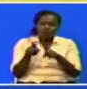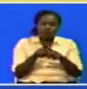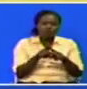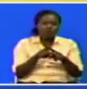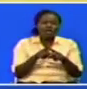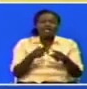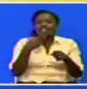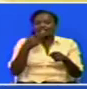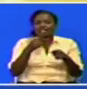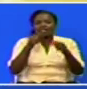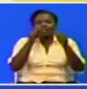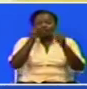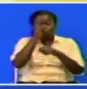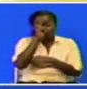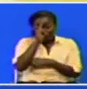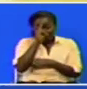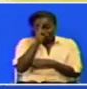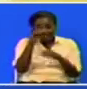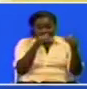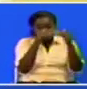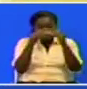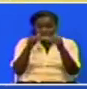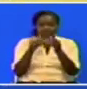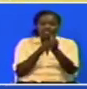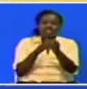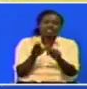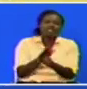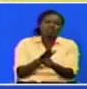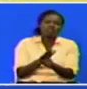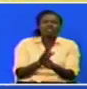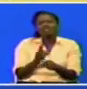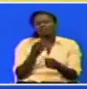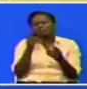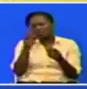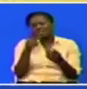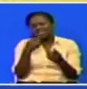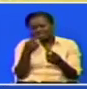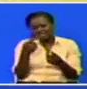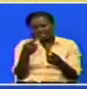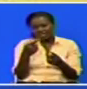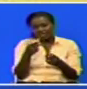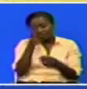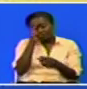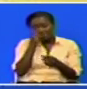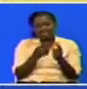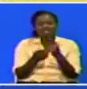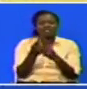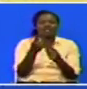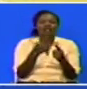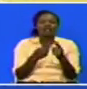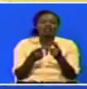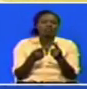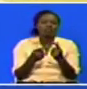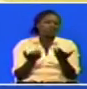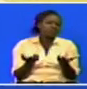police, because someone of that level of leadership, we should have notified police. But for him to just have marched in, I think